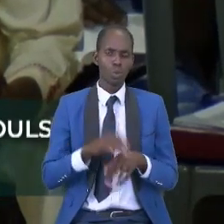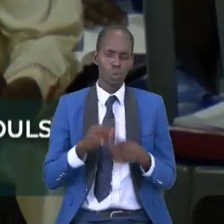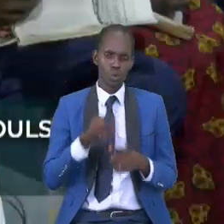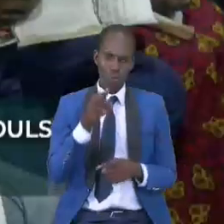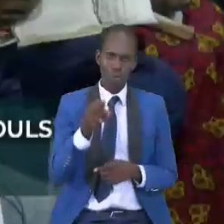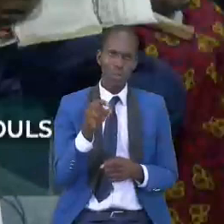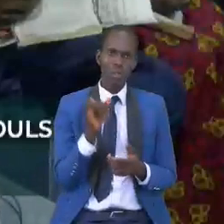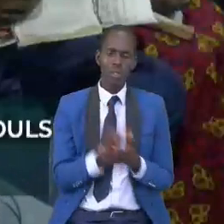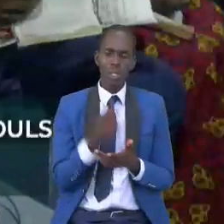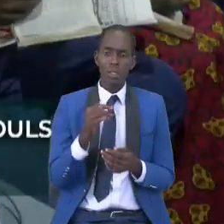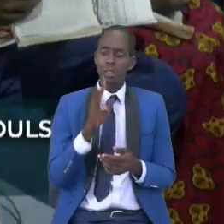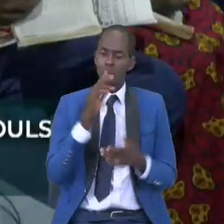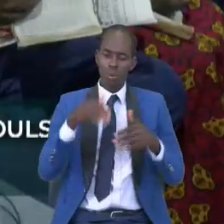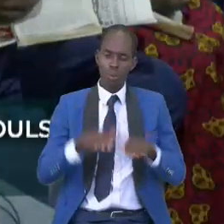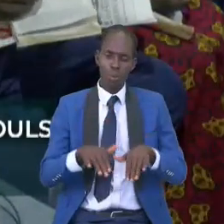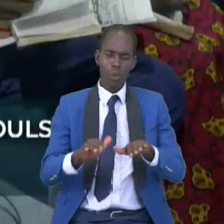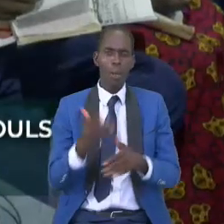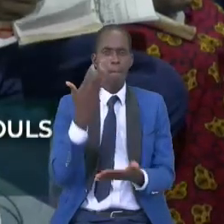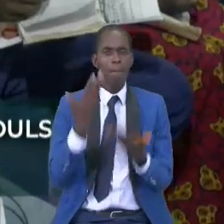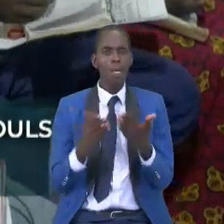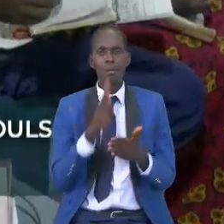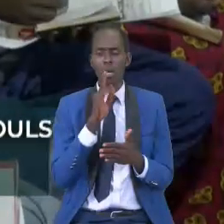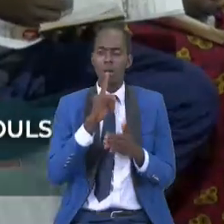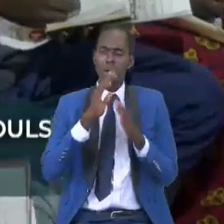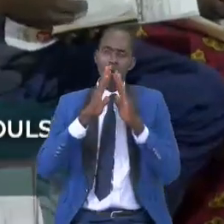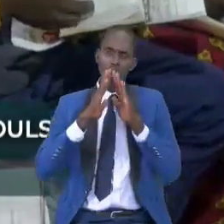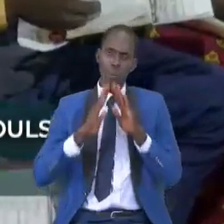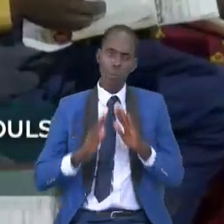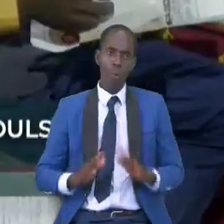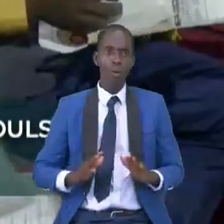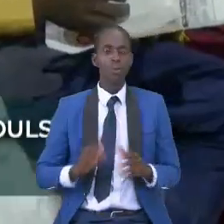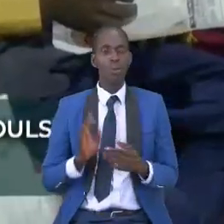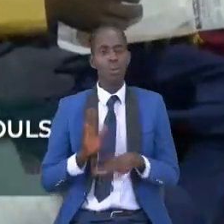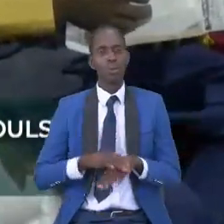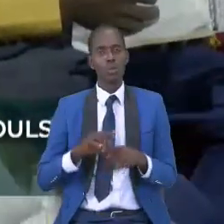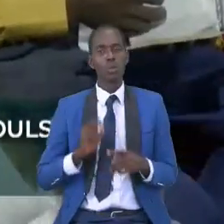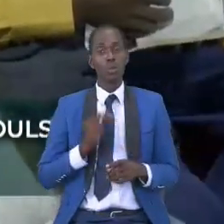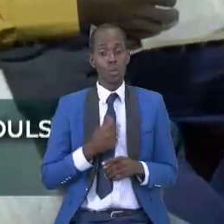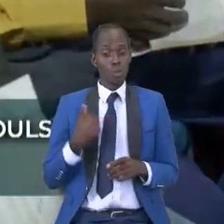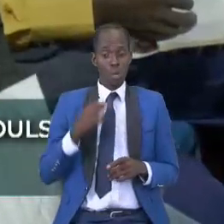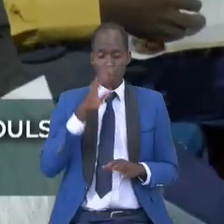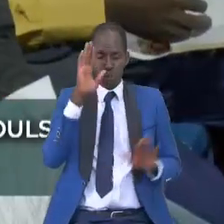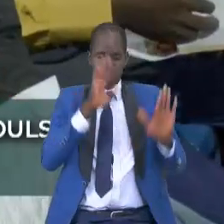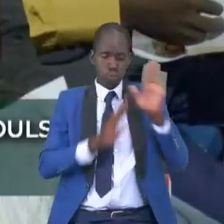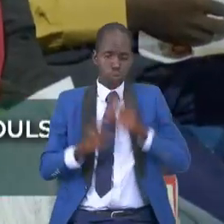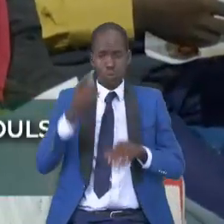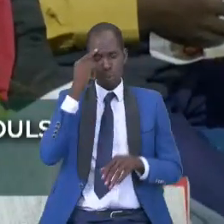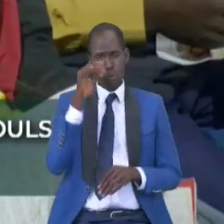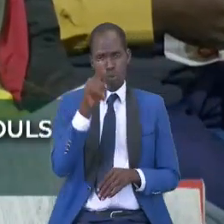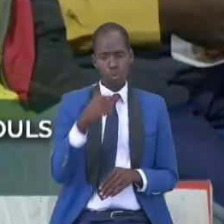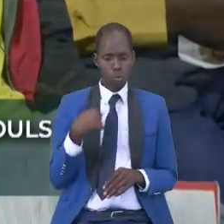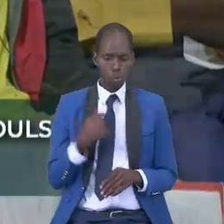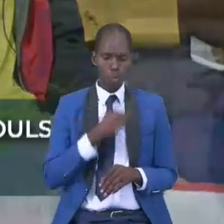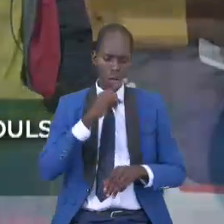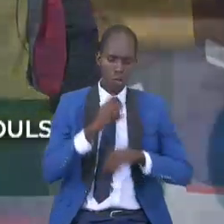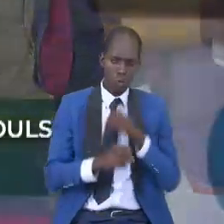unto us? Now, we're in trouble because of you. We're suffering because of you. See where we are now and see our